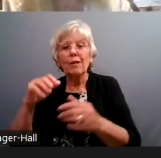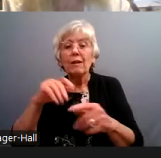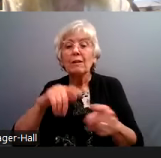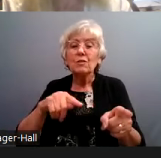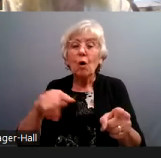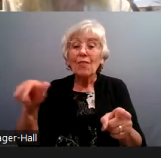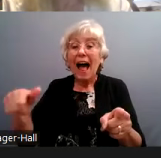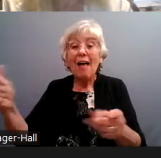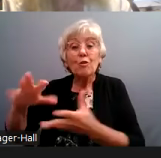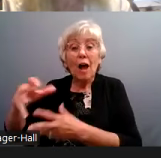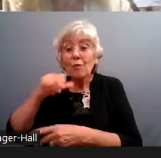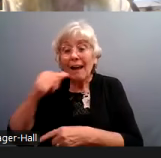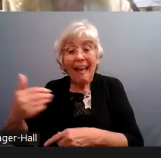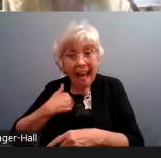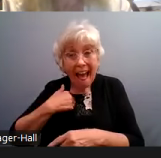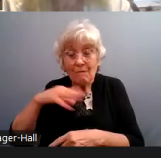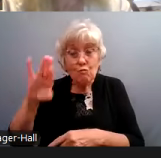getting contaminated.